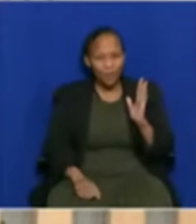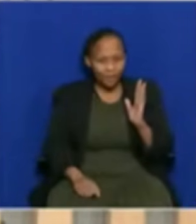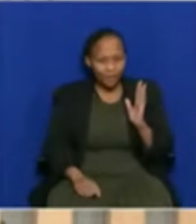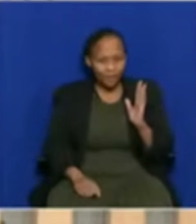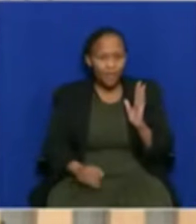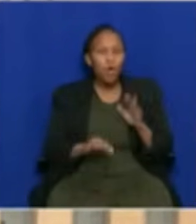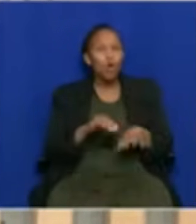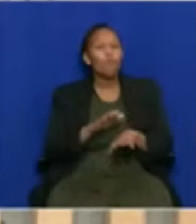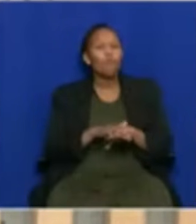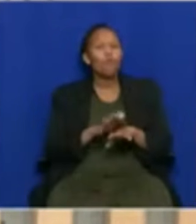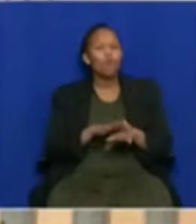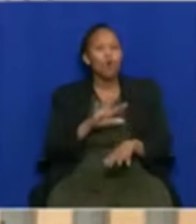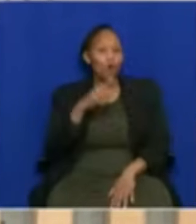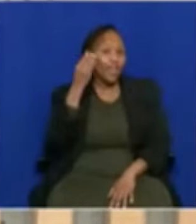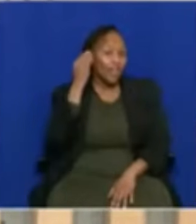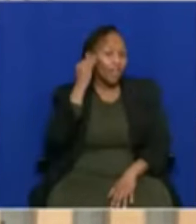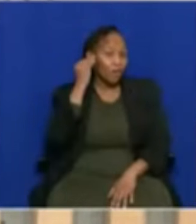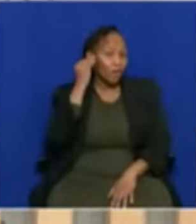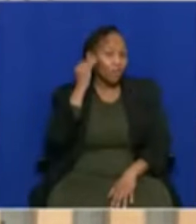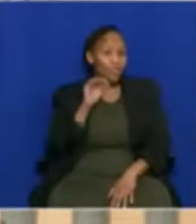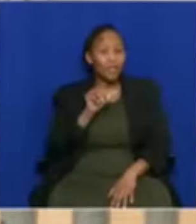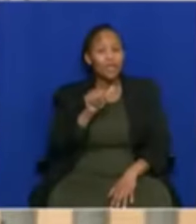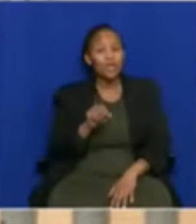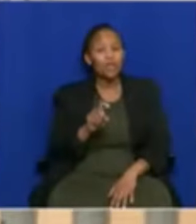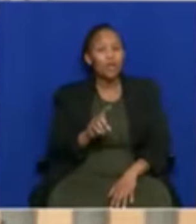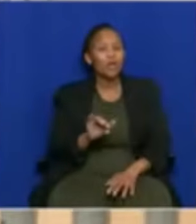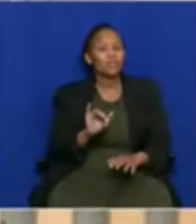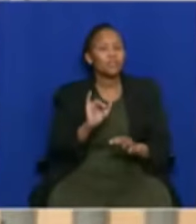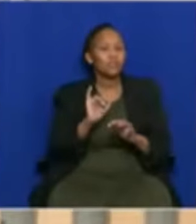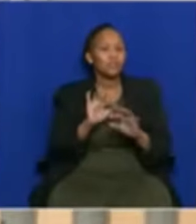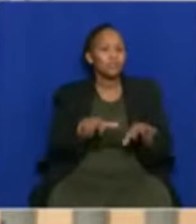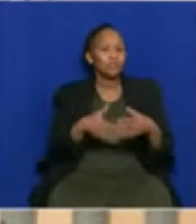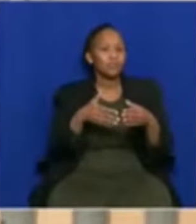respective A1 documents in the dockets inform you?